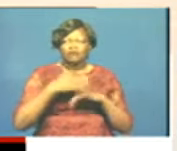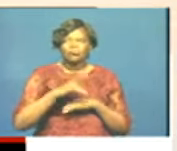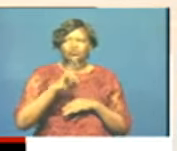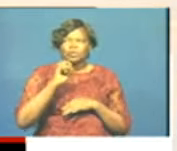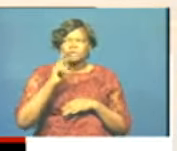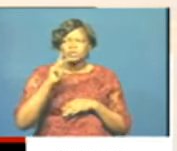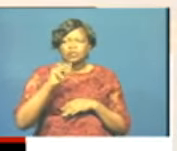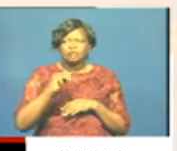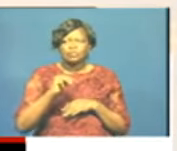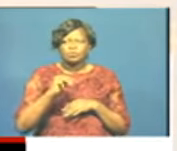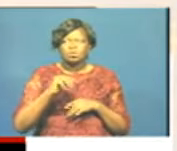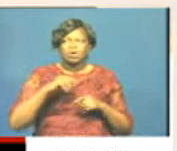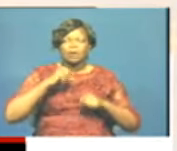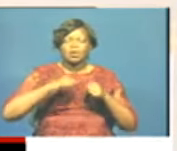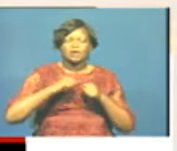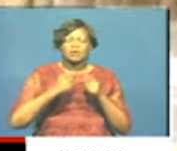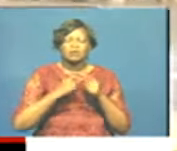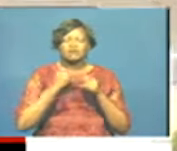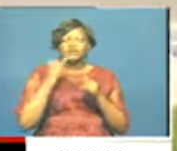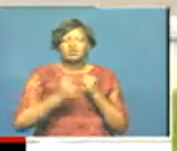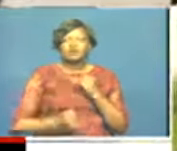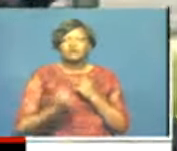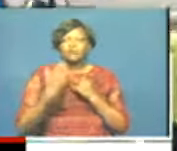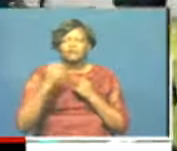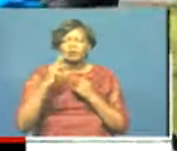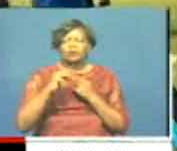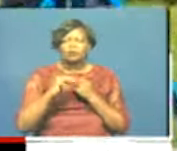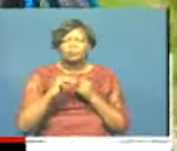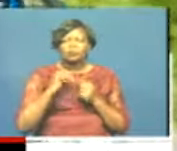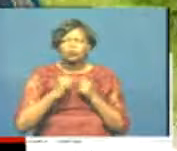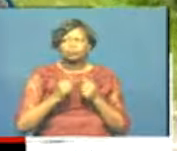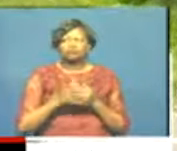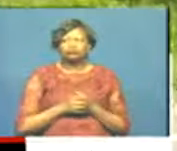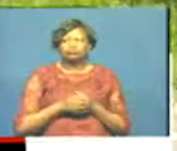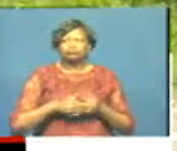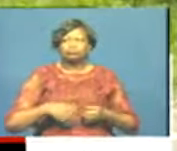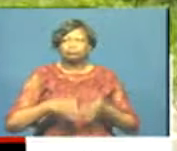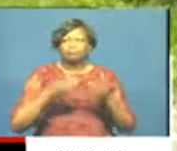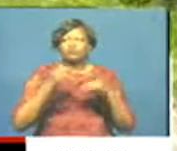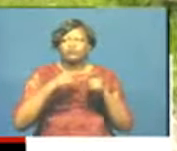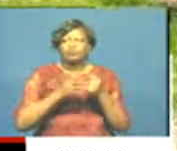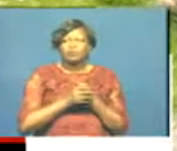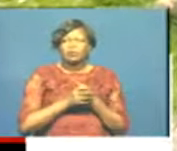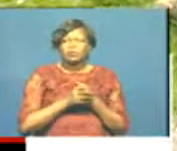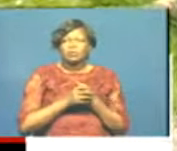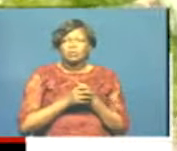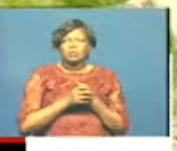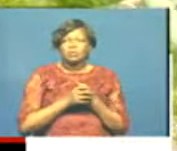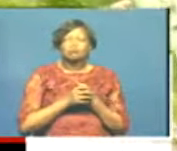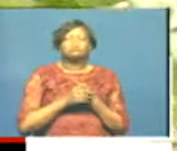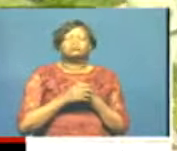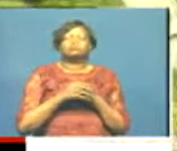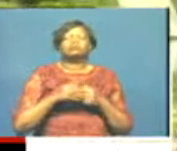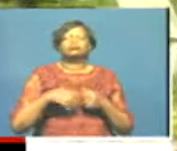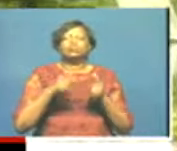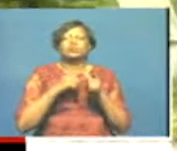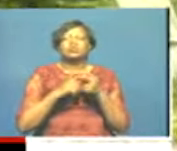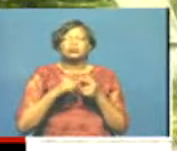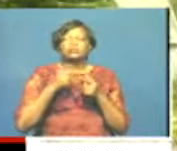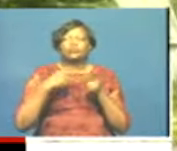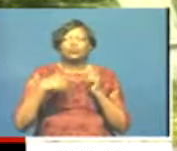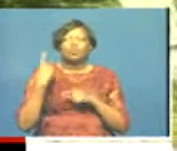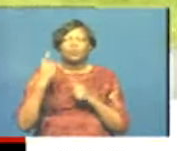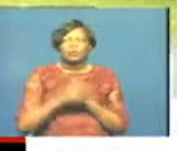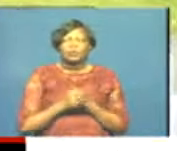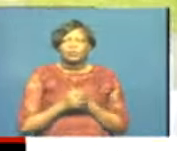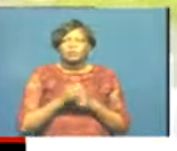bike ride, and finally a 5-kilometer run on Bofa Road from the sprint distance triathlon. Aisha won the trials in a